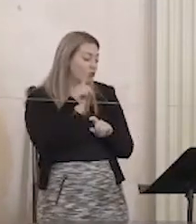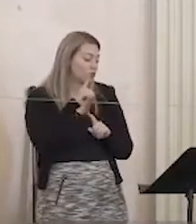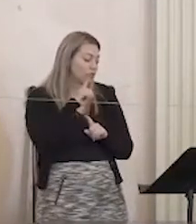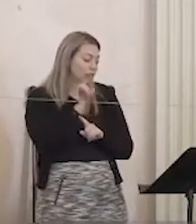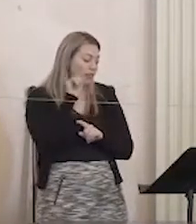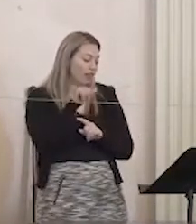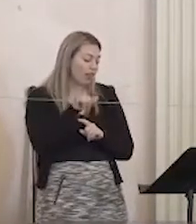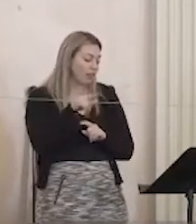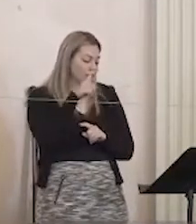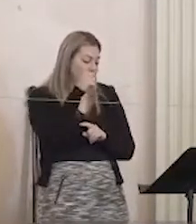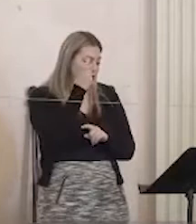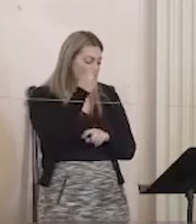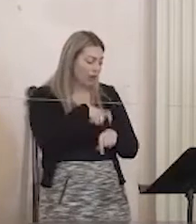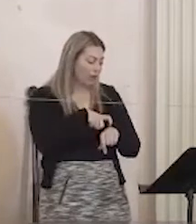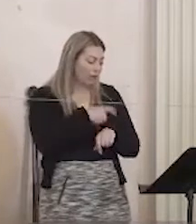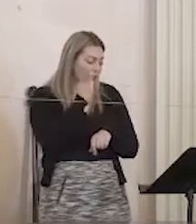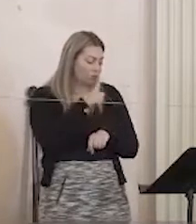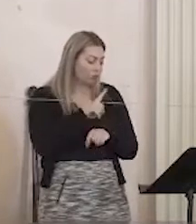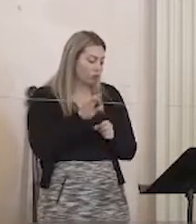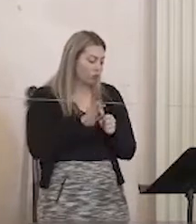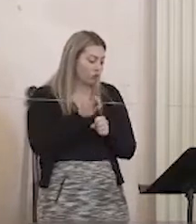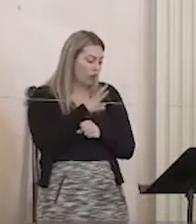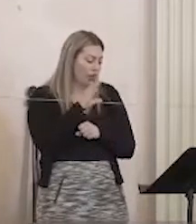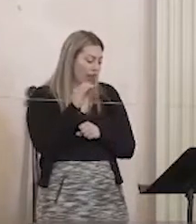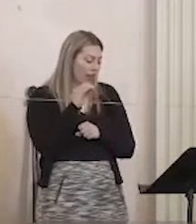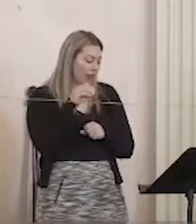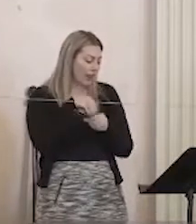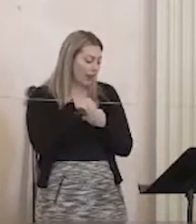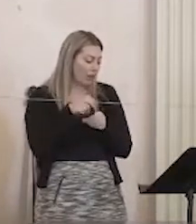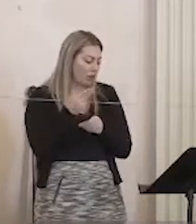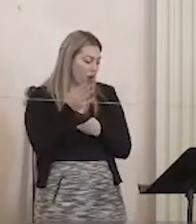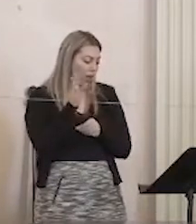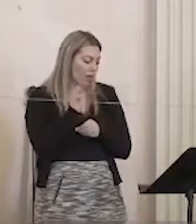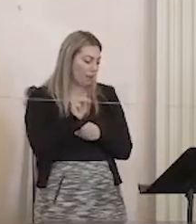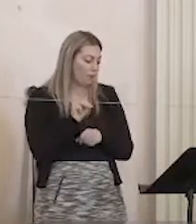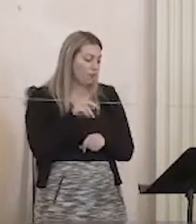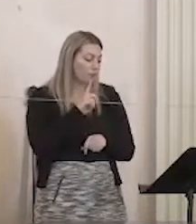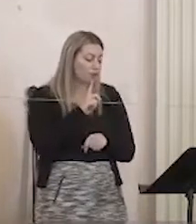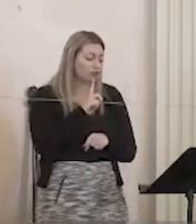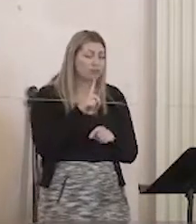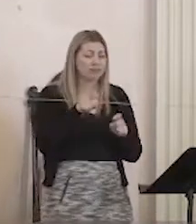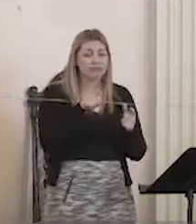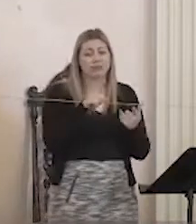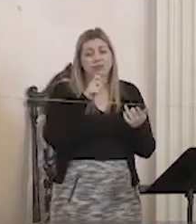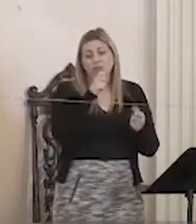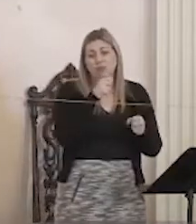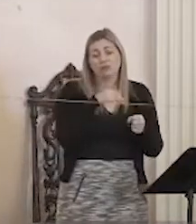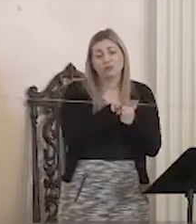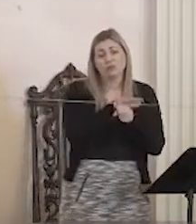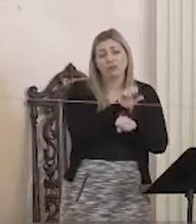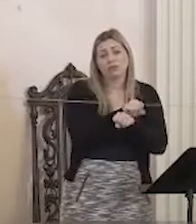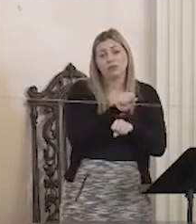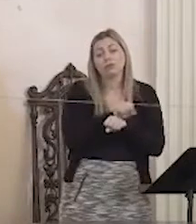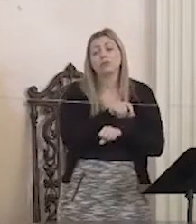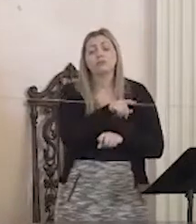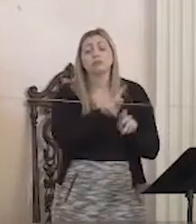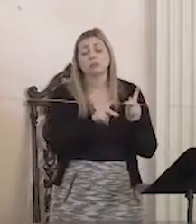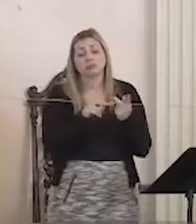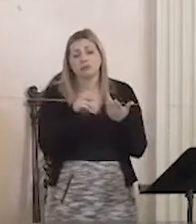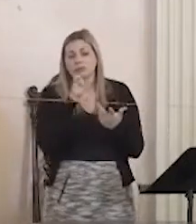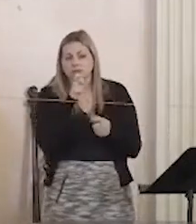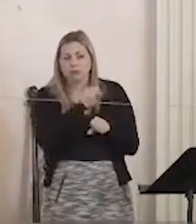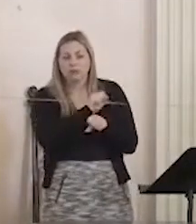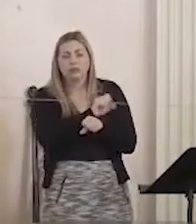Unemployment, underemployment were high, overcrowding, widespread signs of urban decay were evident, and there sat